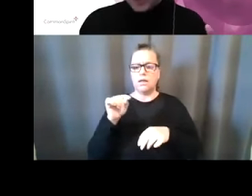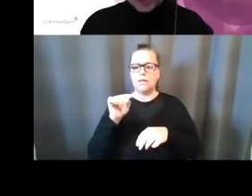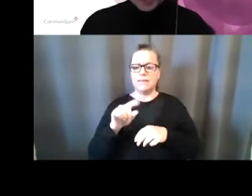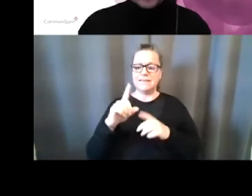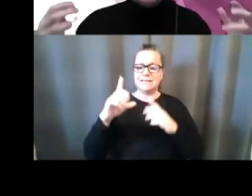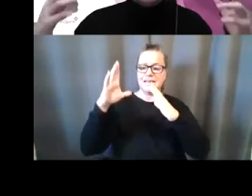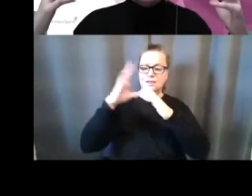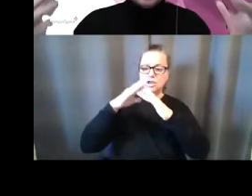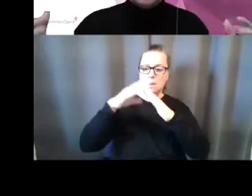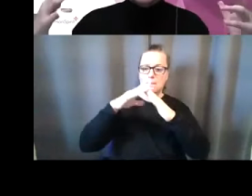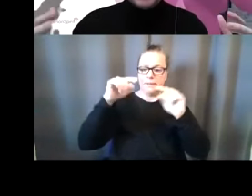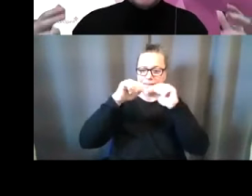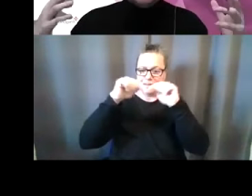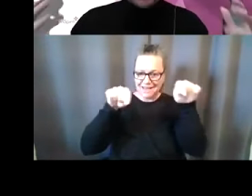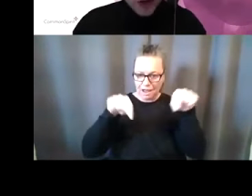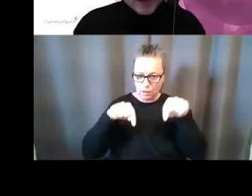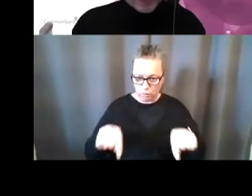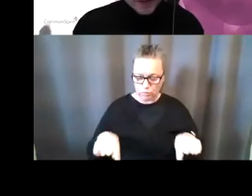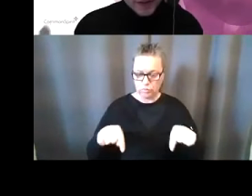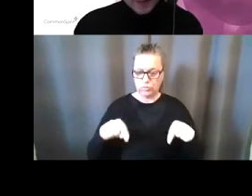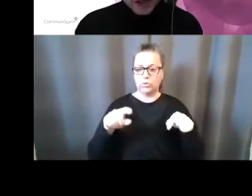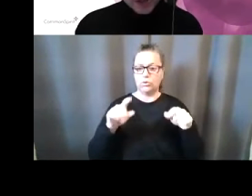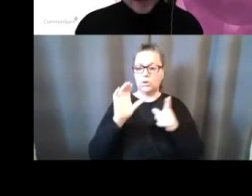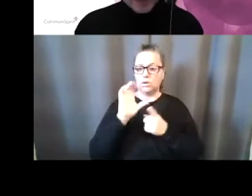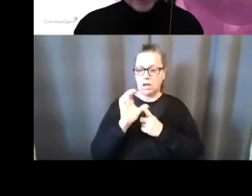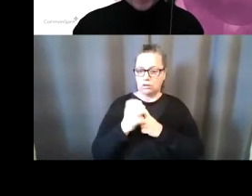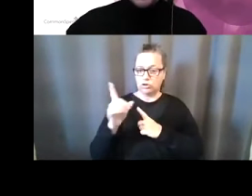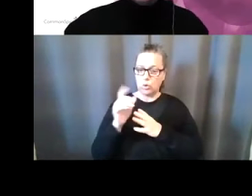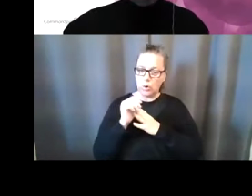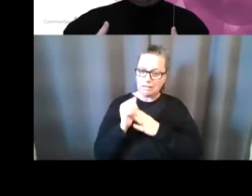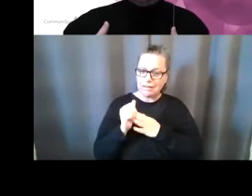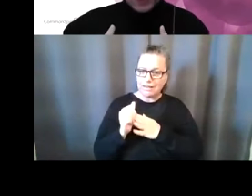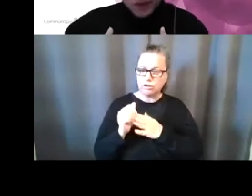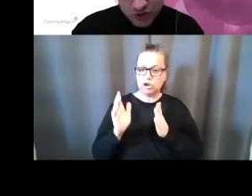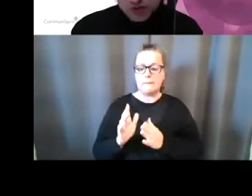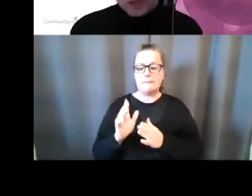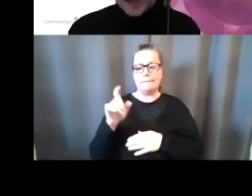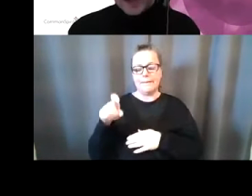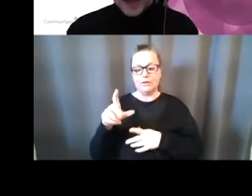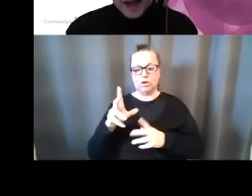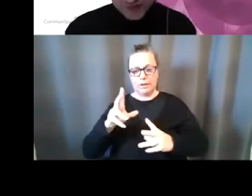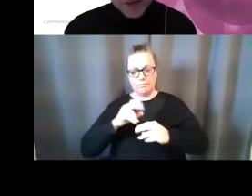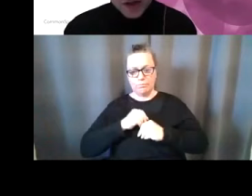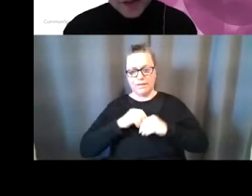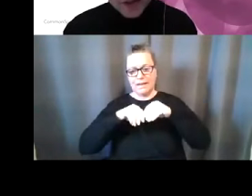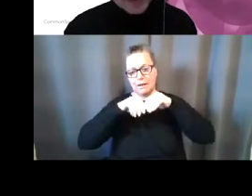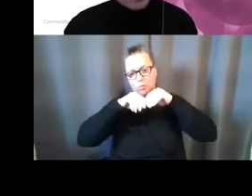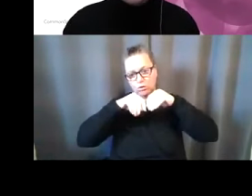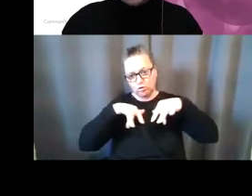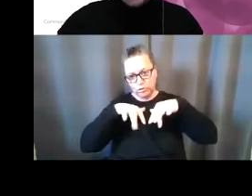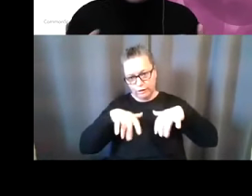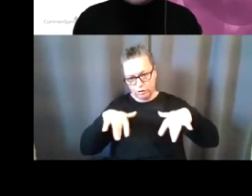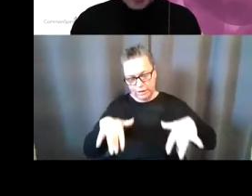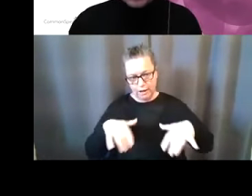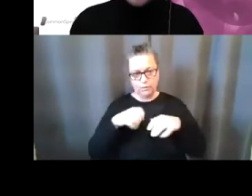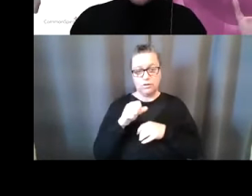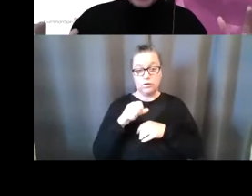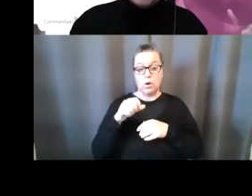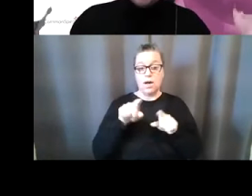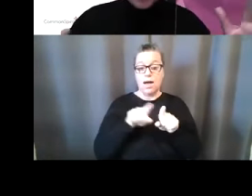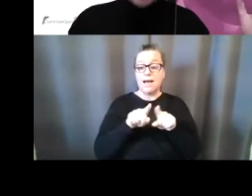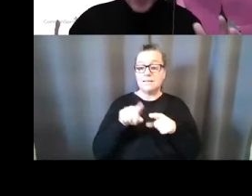top-down culture. Your leadership needs to embrace this management system, and it will trickle down as a result. So as a result,